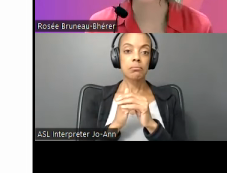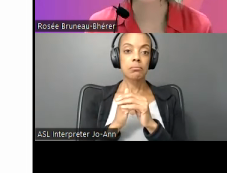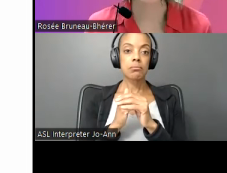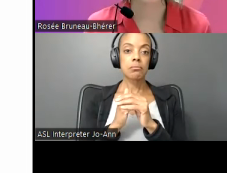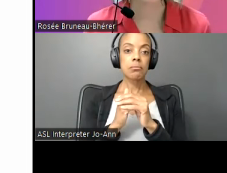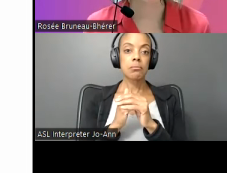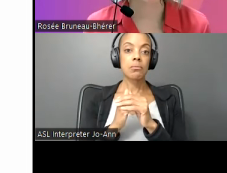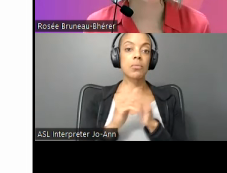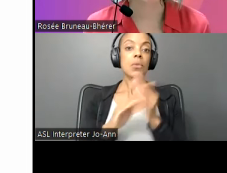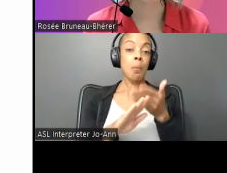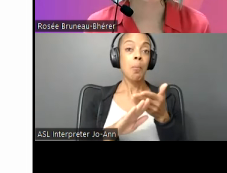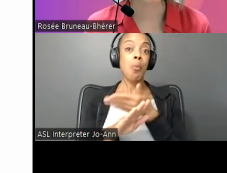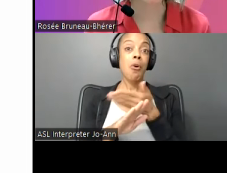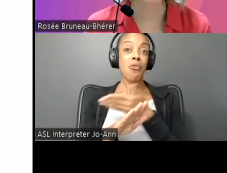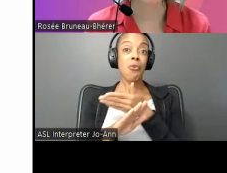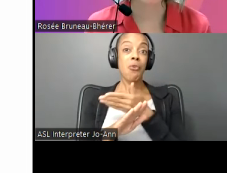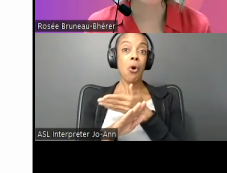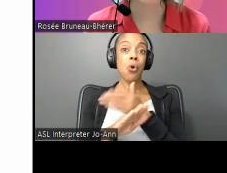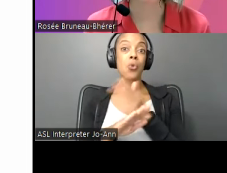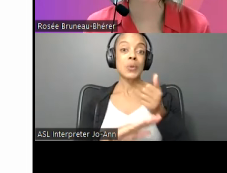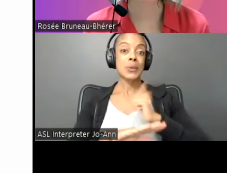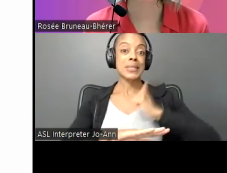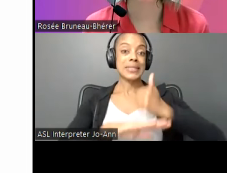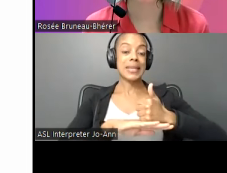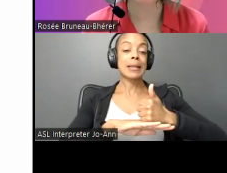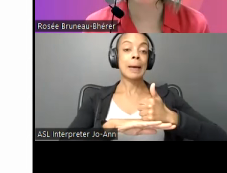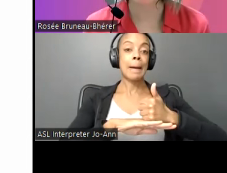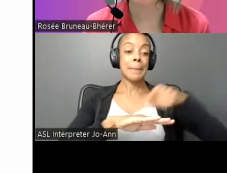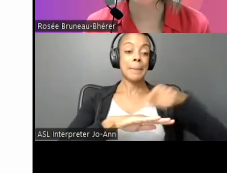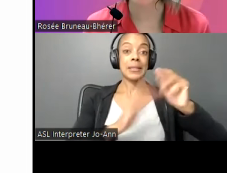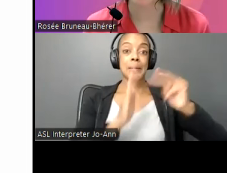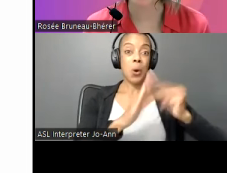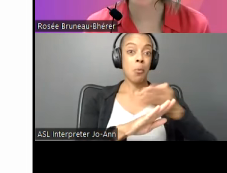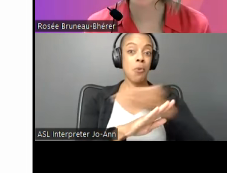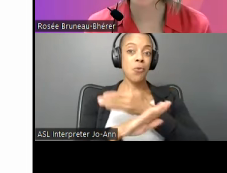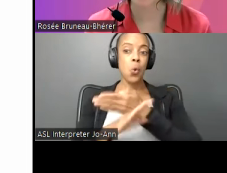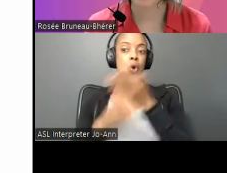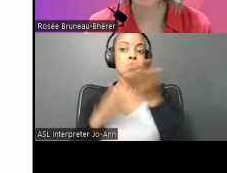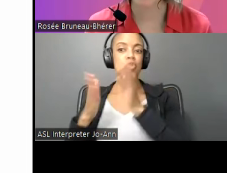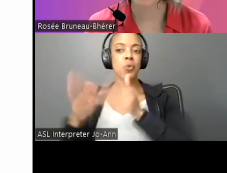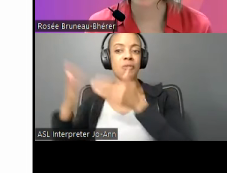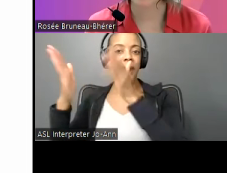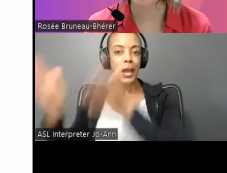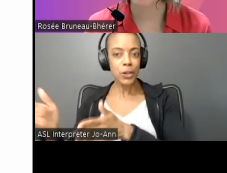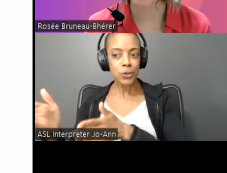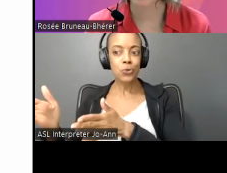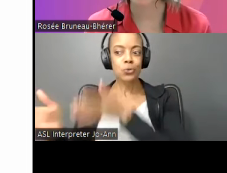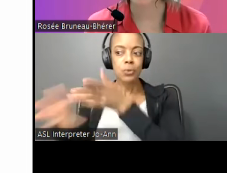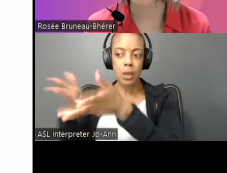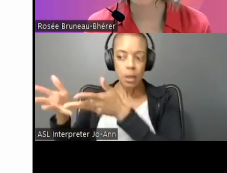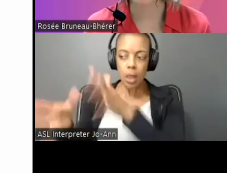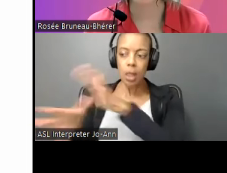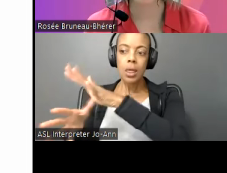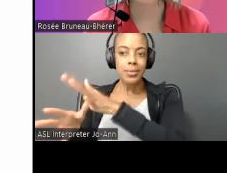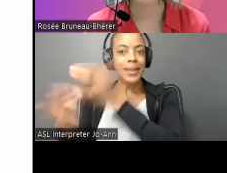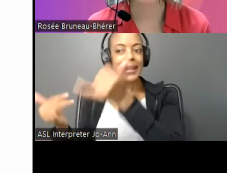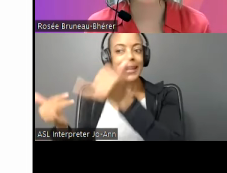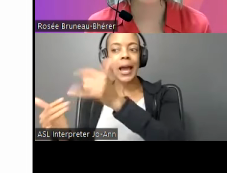providers we concentrated on. But here, it's the child's toolbox who identifies